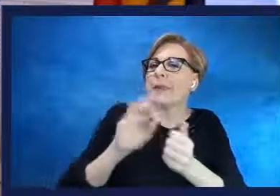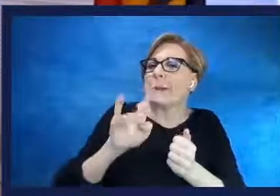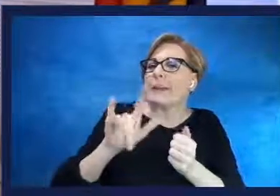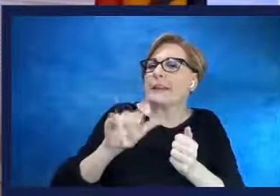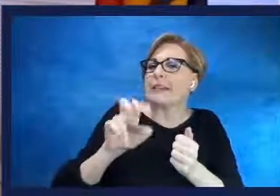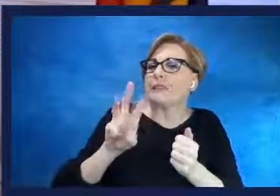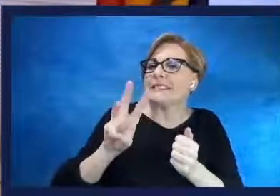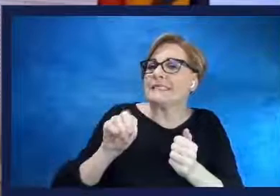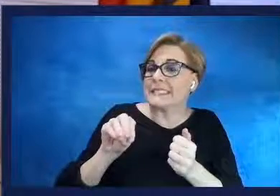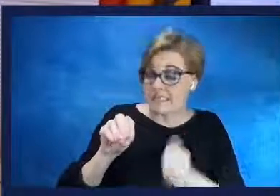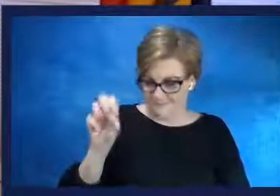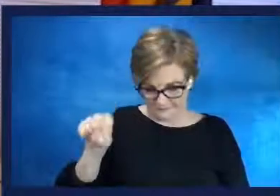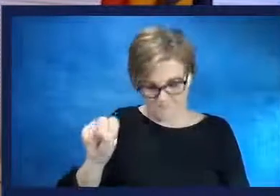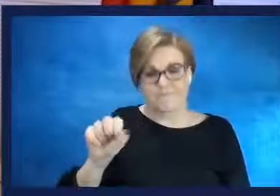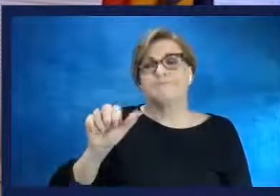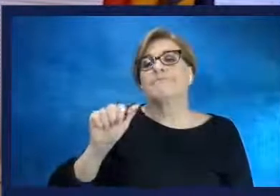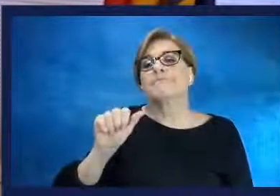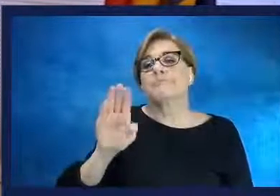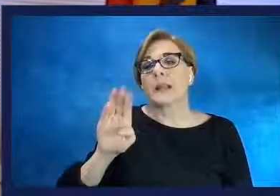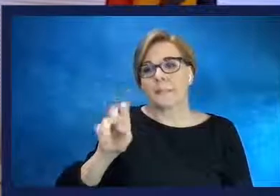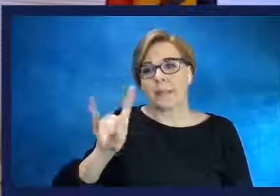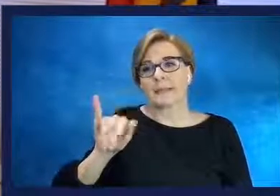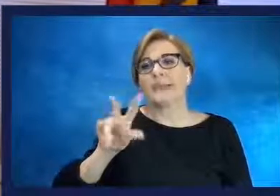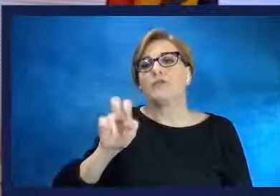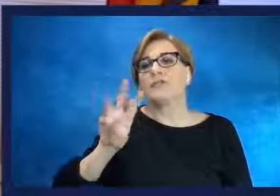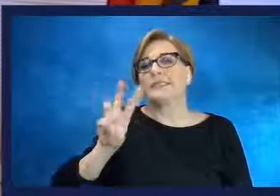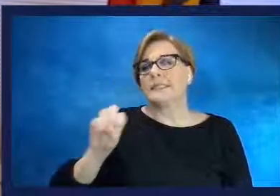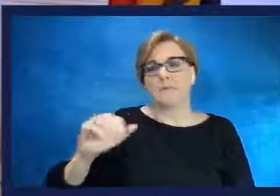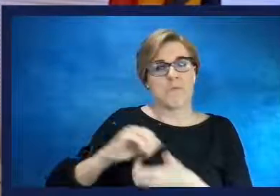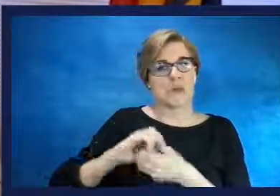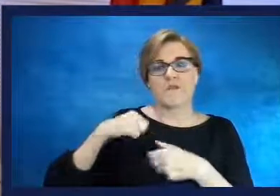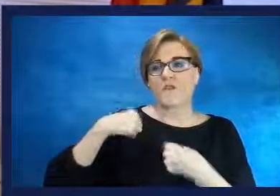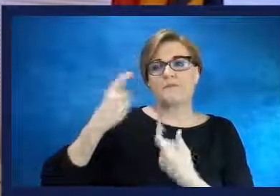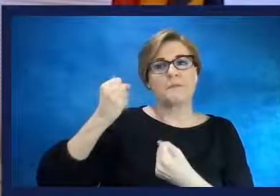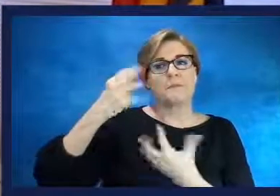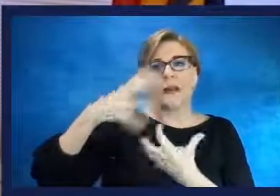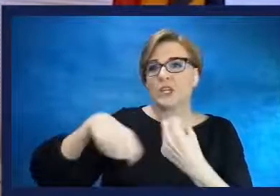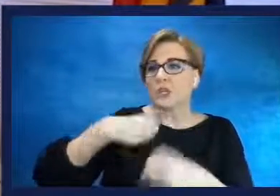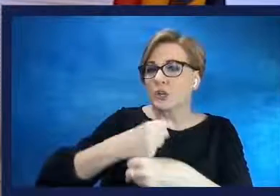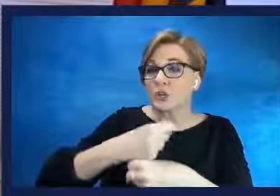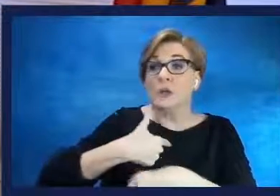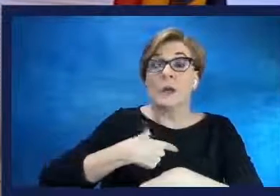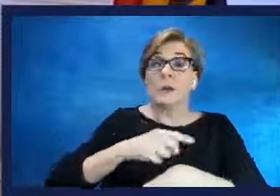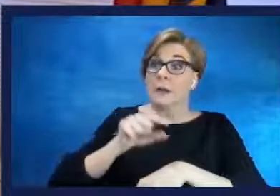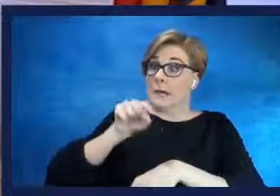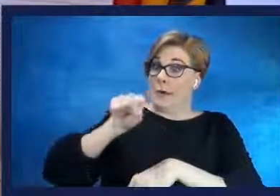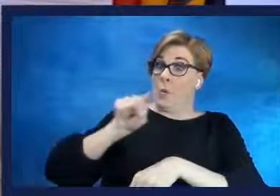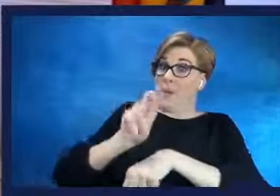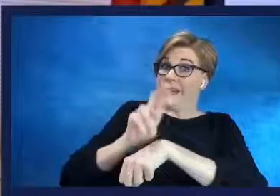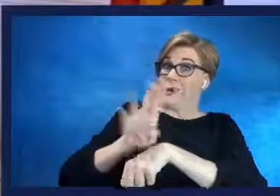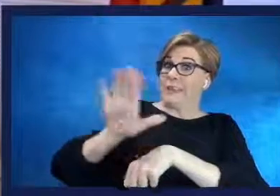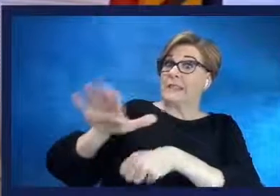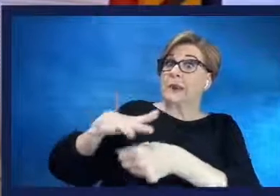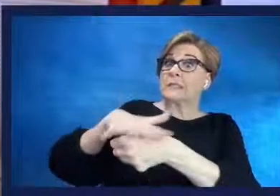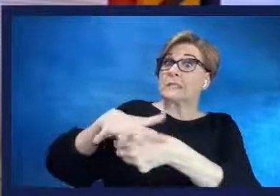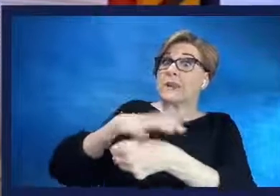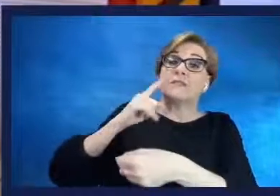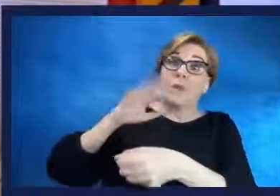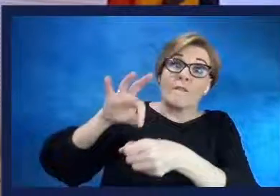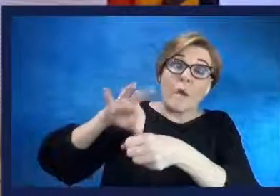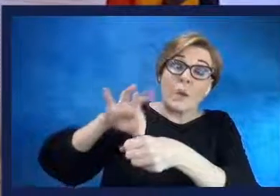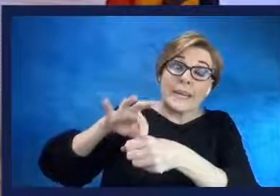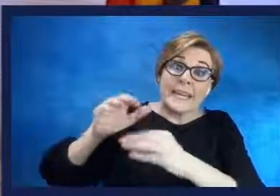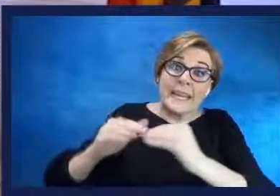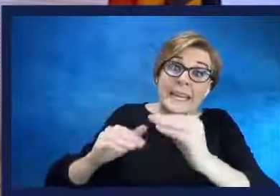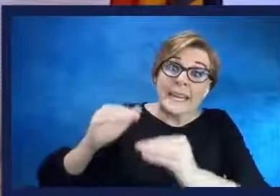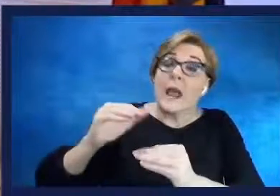been a partner for many, many years. We have utilized them for both voting facilities. More importantly, we utilize them for focus